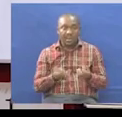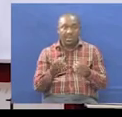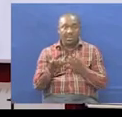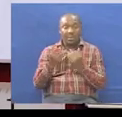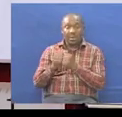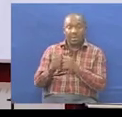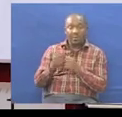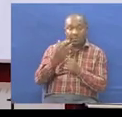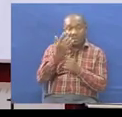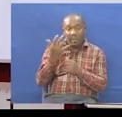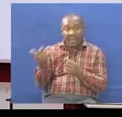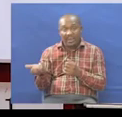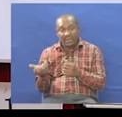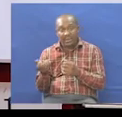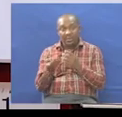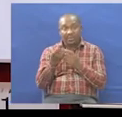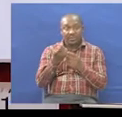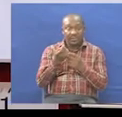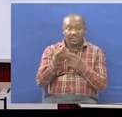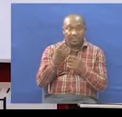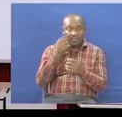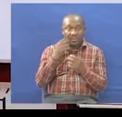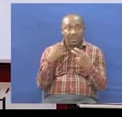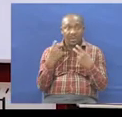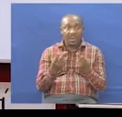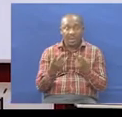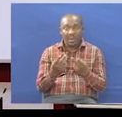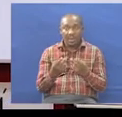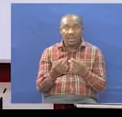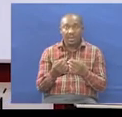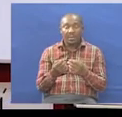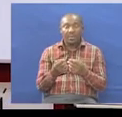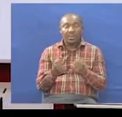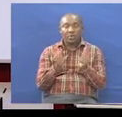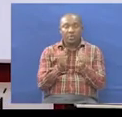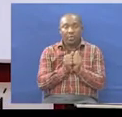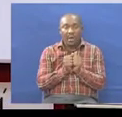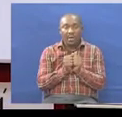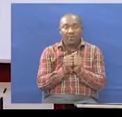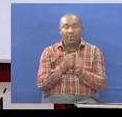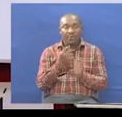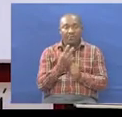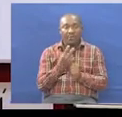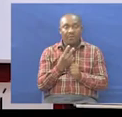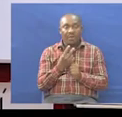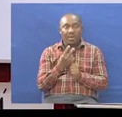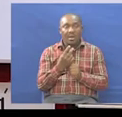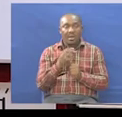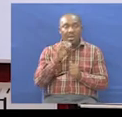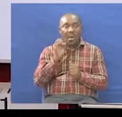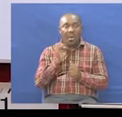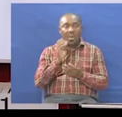be written in figures or numbers like this. It is 12 o'clock.